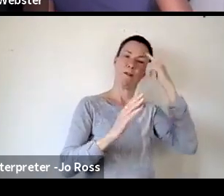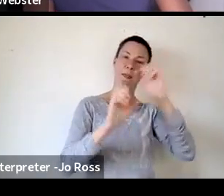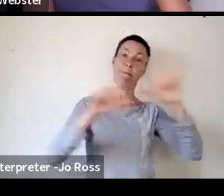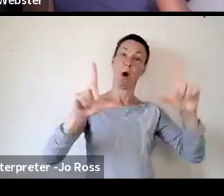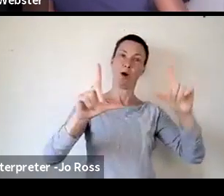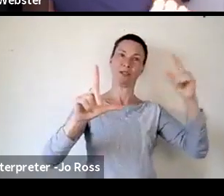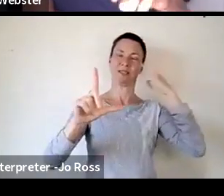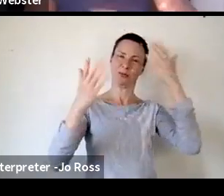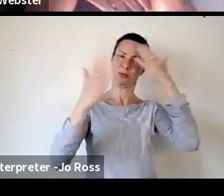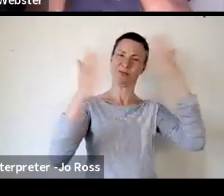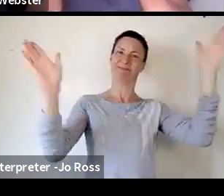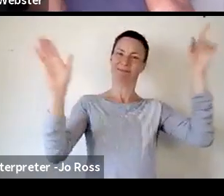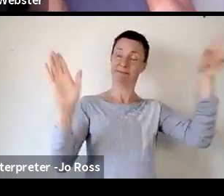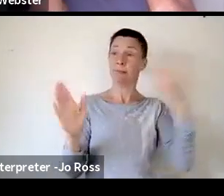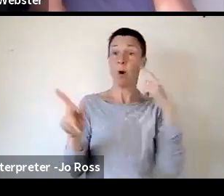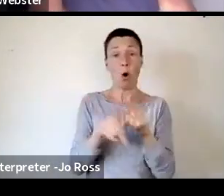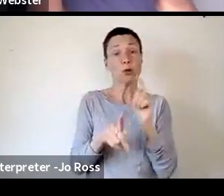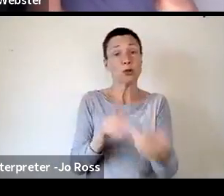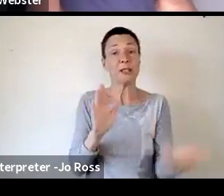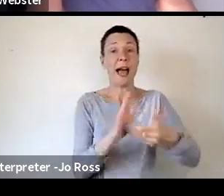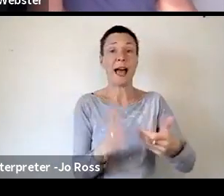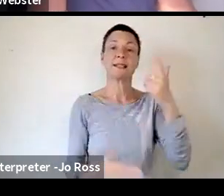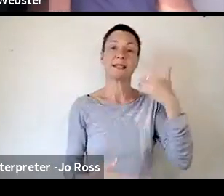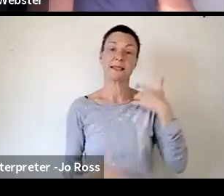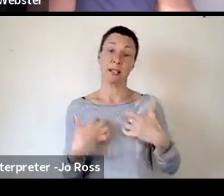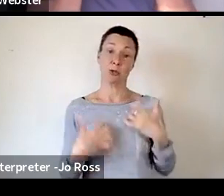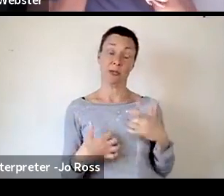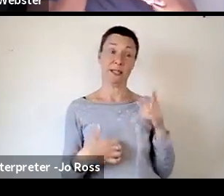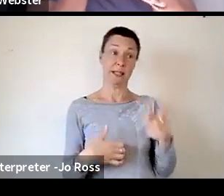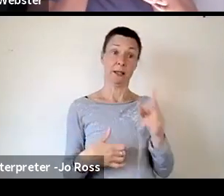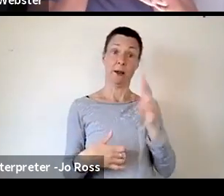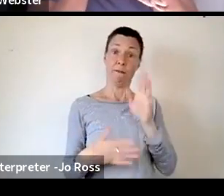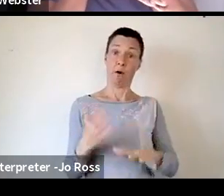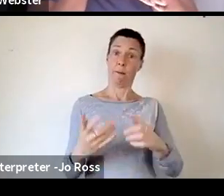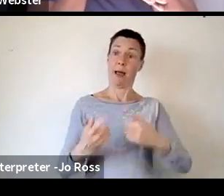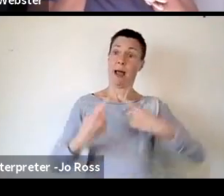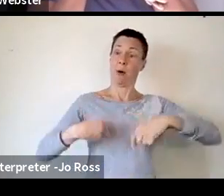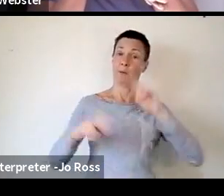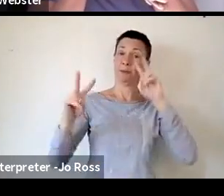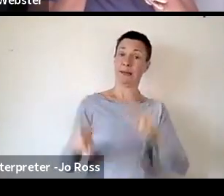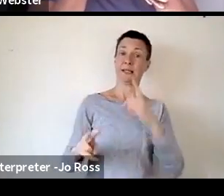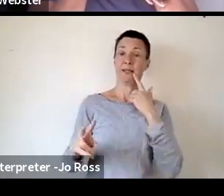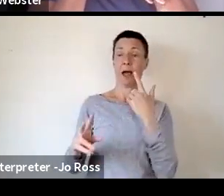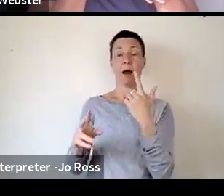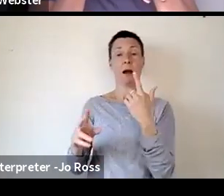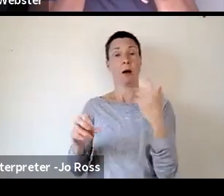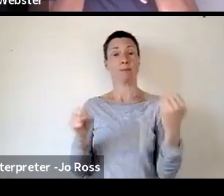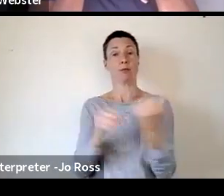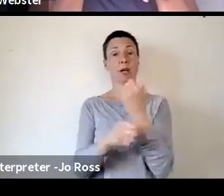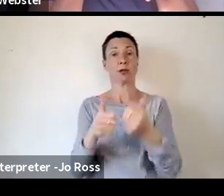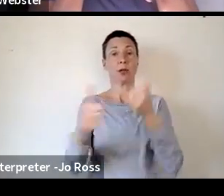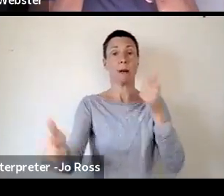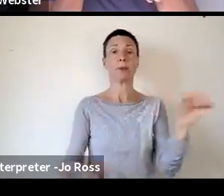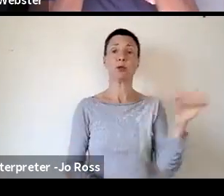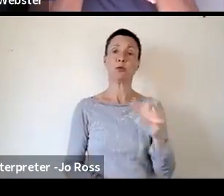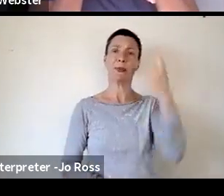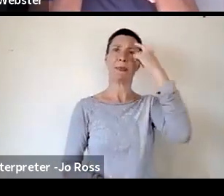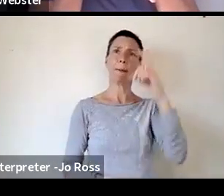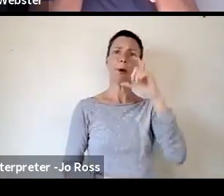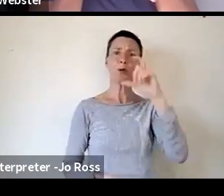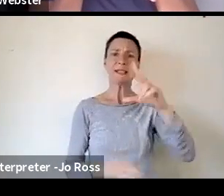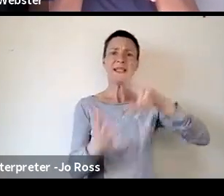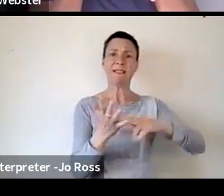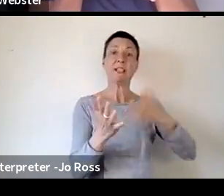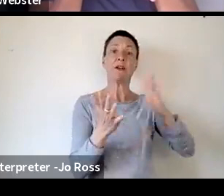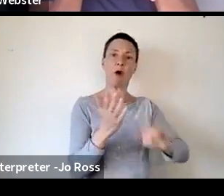also adds, actually, later, that is really interesting from our point of view, that production companies need to consider CVs pushed forward by their